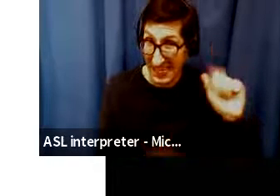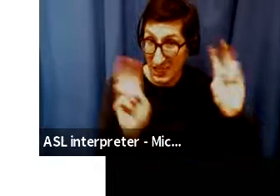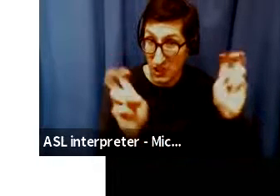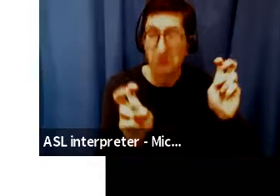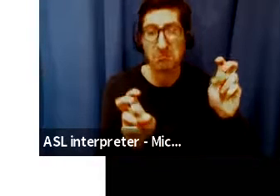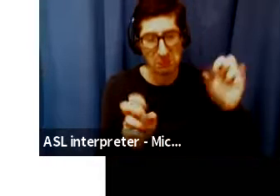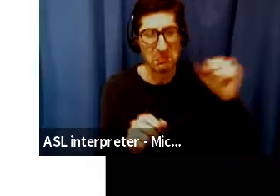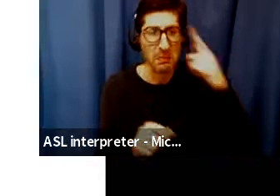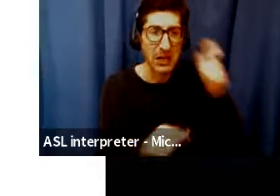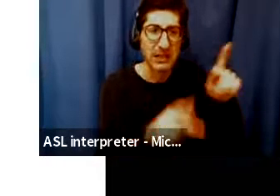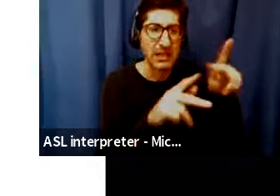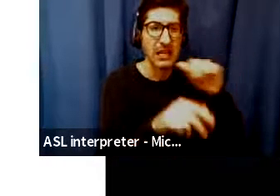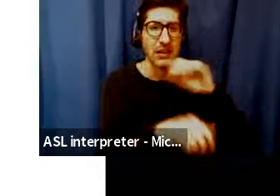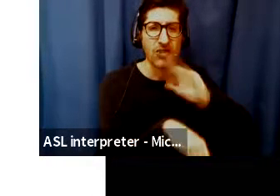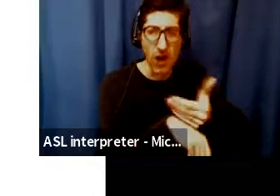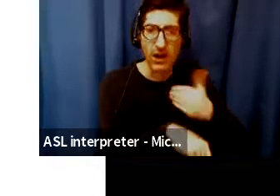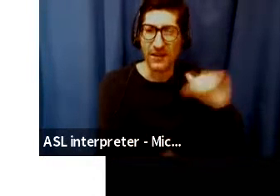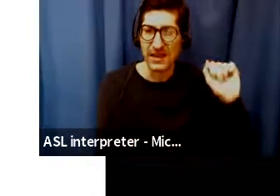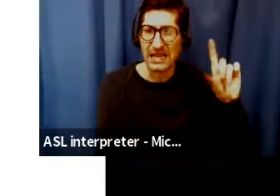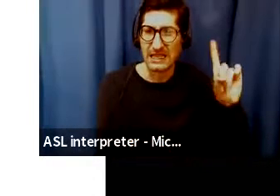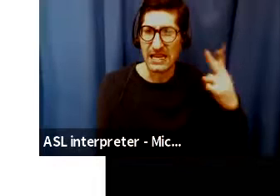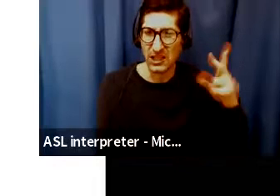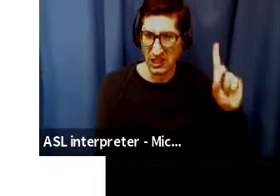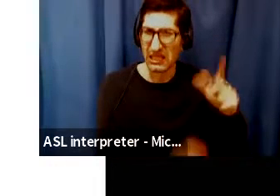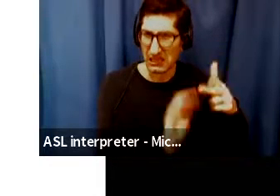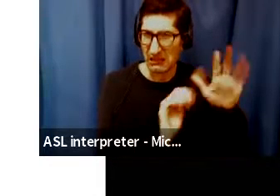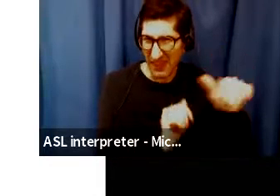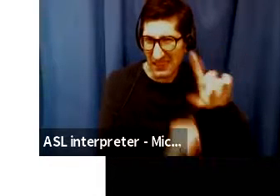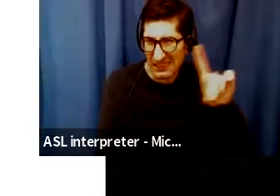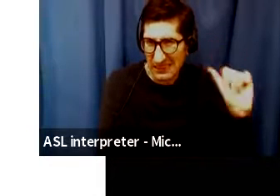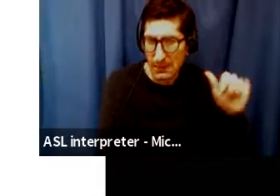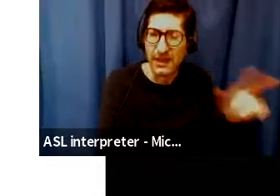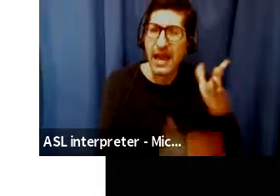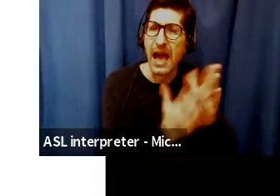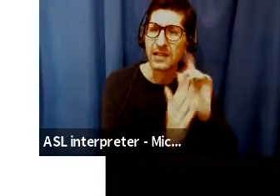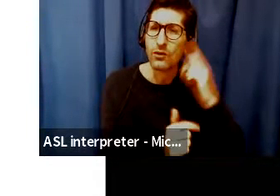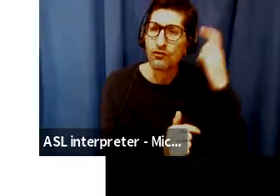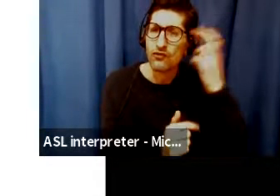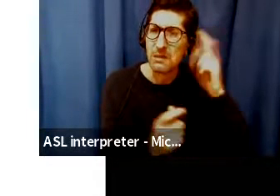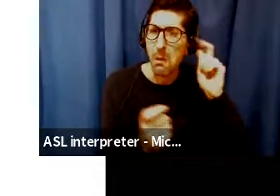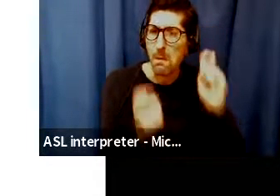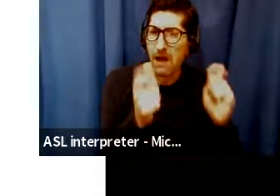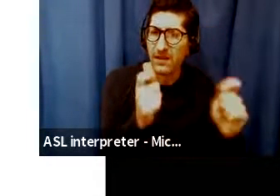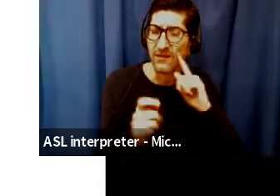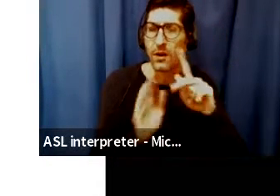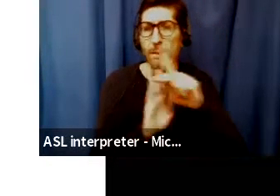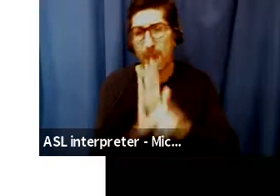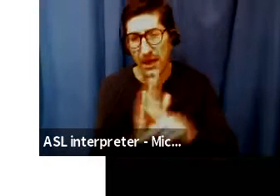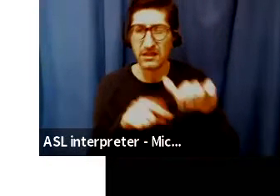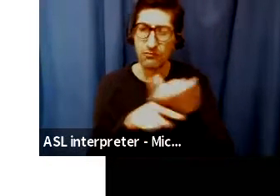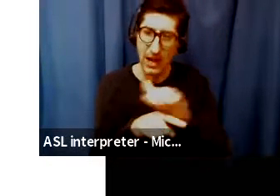disability, attention deficit hyperactivity disorder, who requests a reasonable modification of a policy, practice,